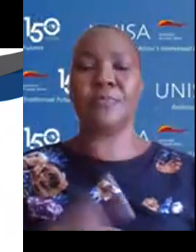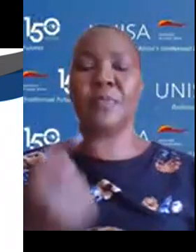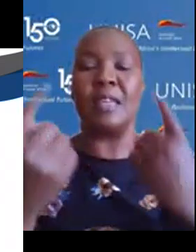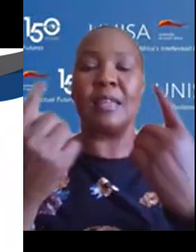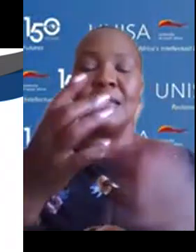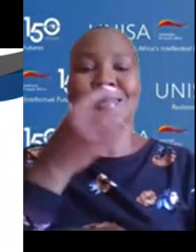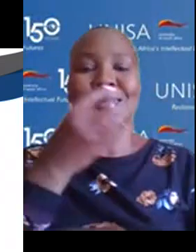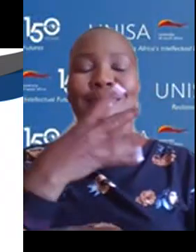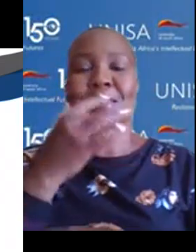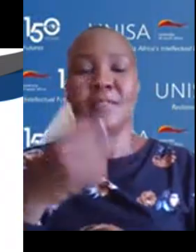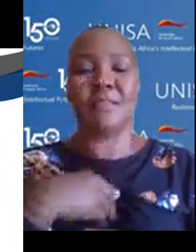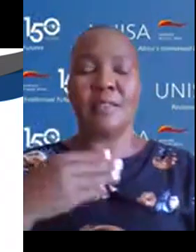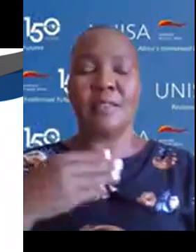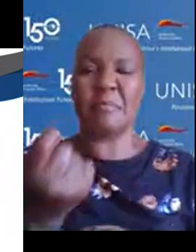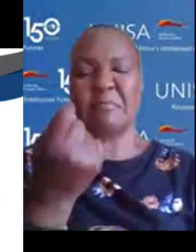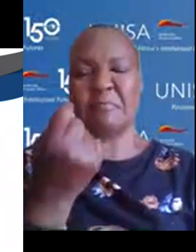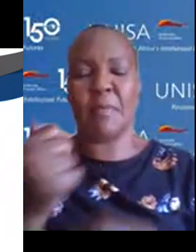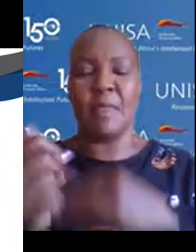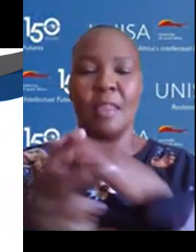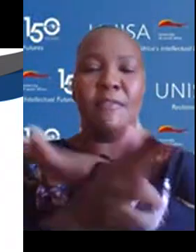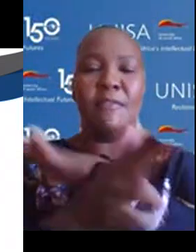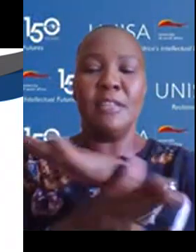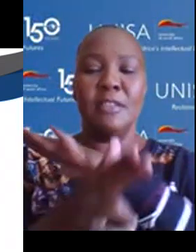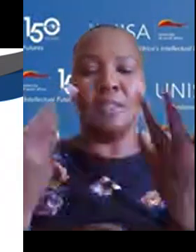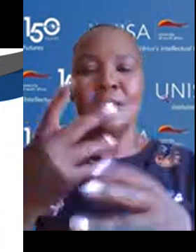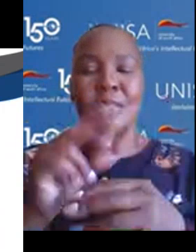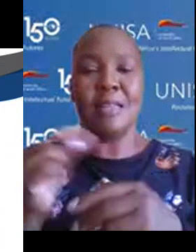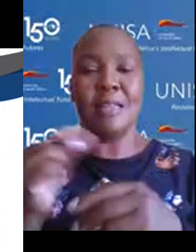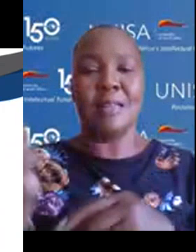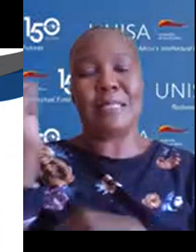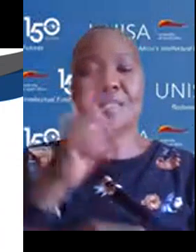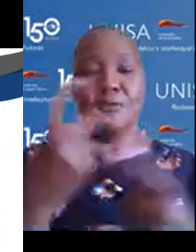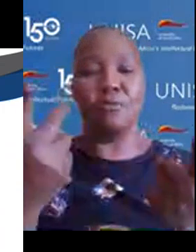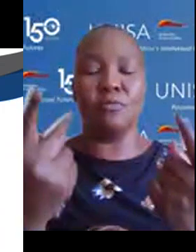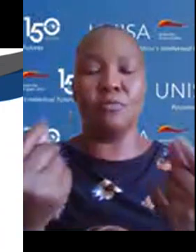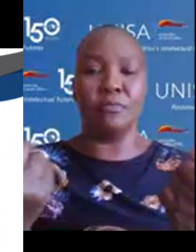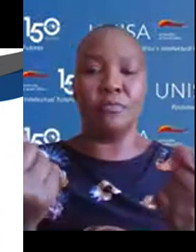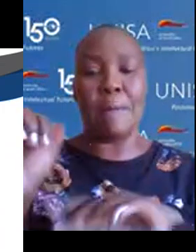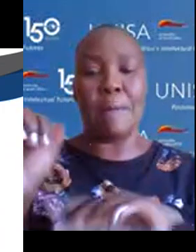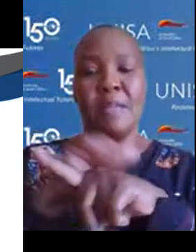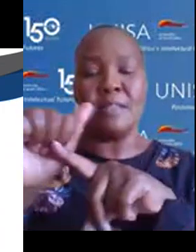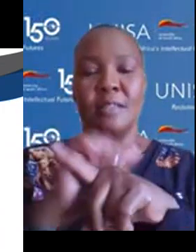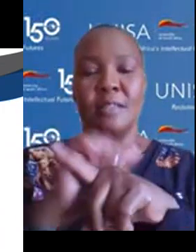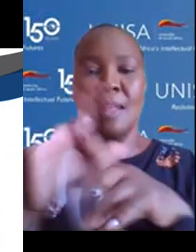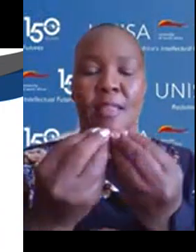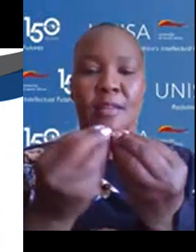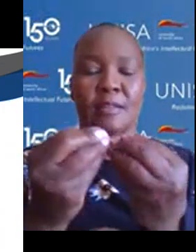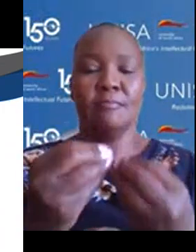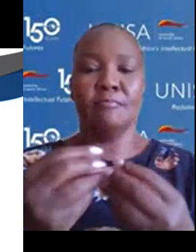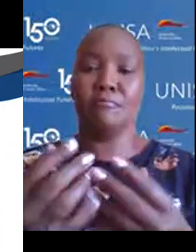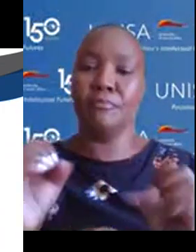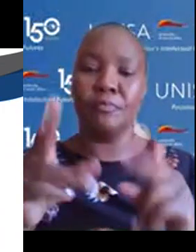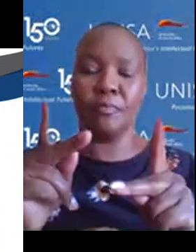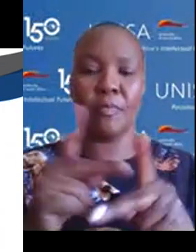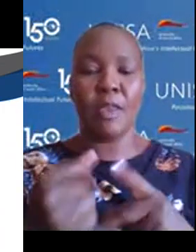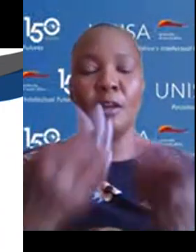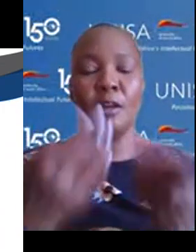bit of theory, some videos, and then the rest of the day, we're going to be doing very much practical things. Okay, so for the